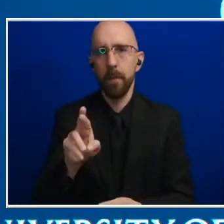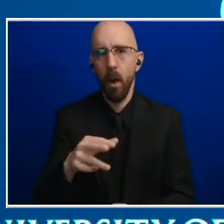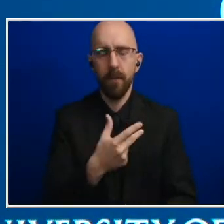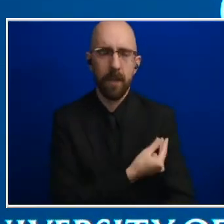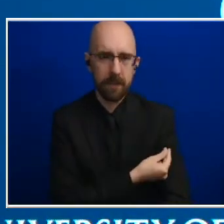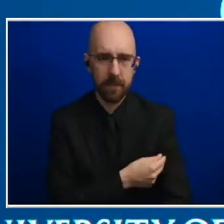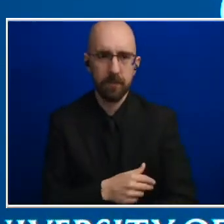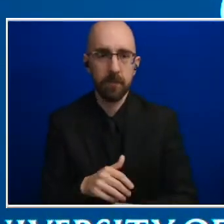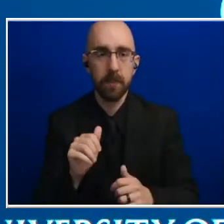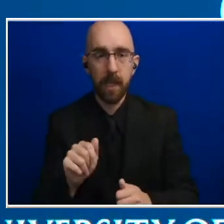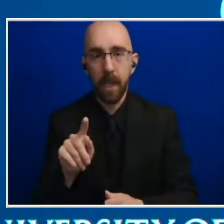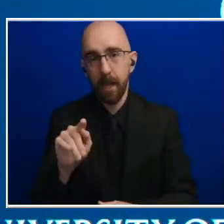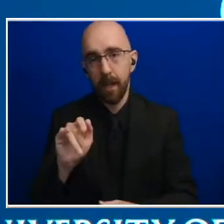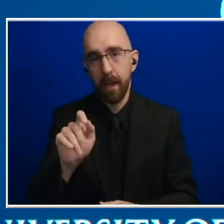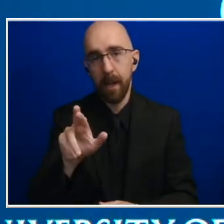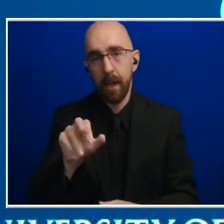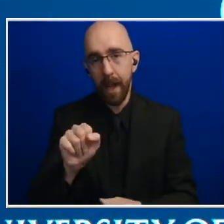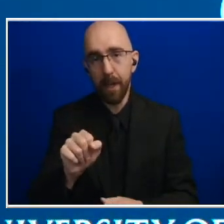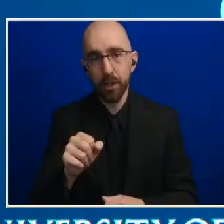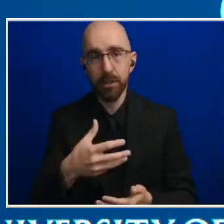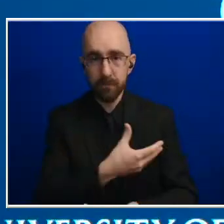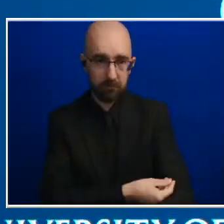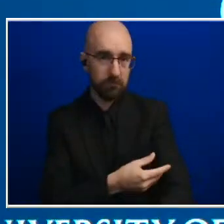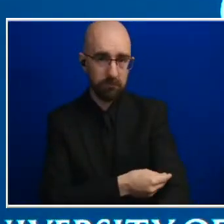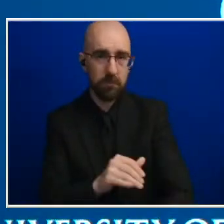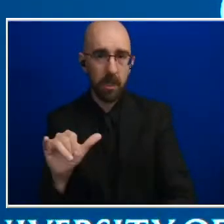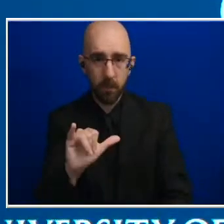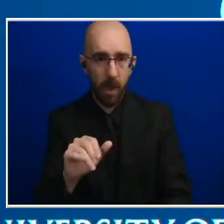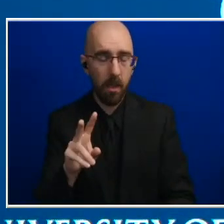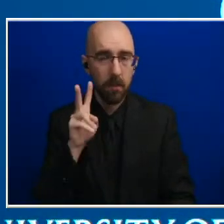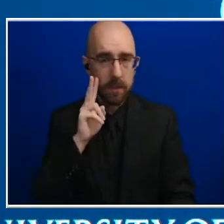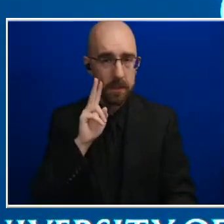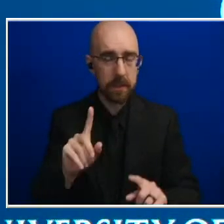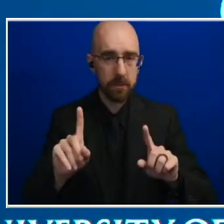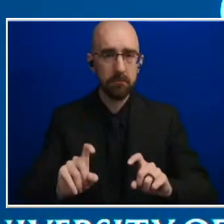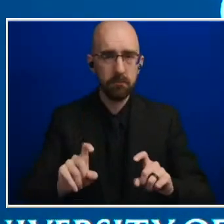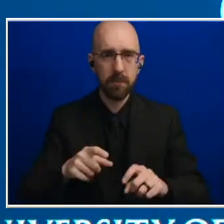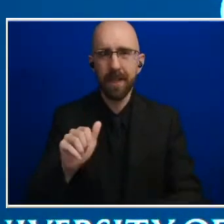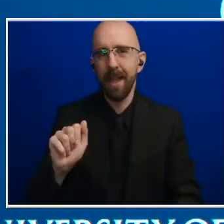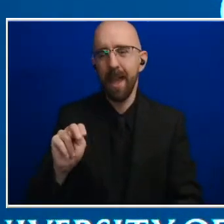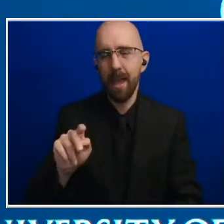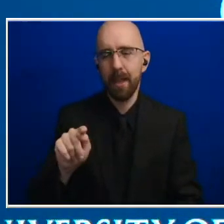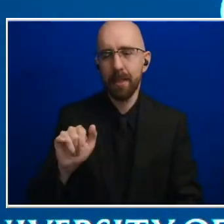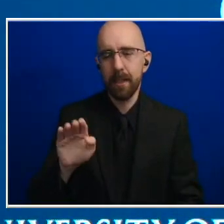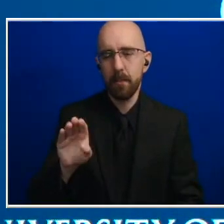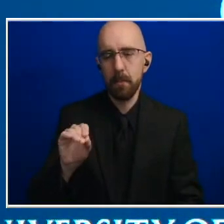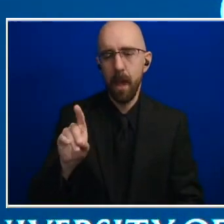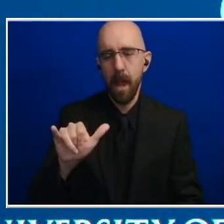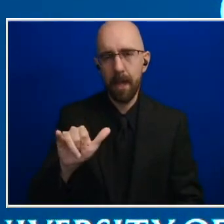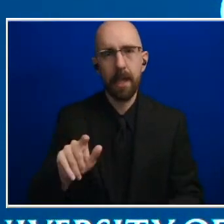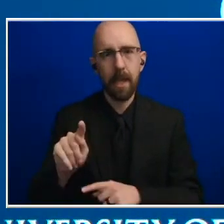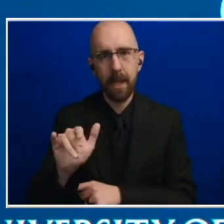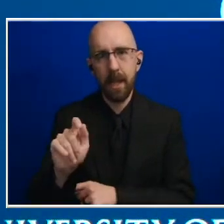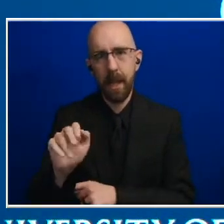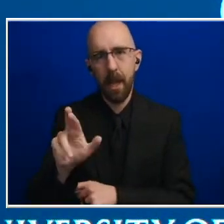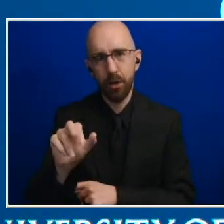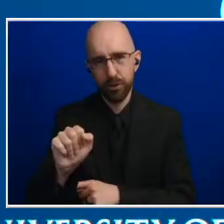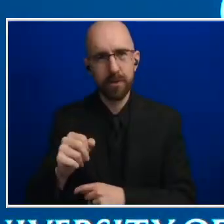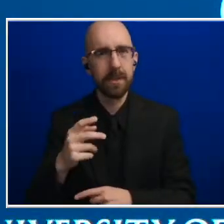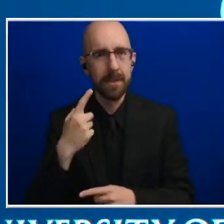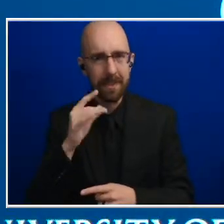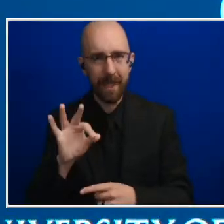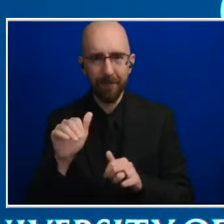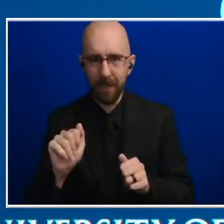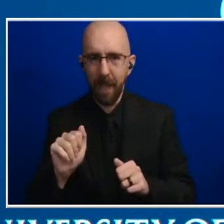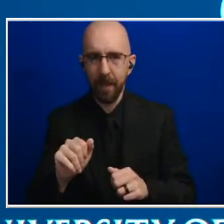as well to see, and these are antibody titers to look at immunity. We should note